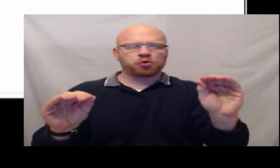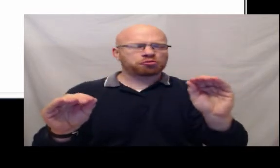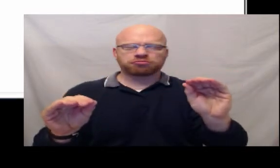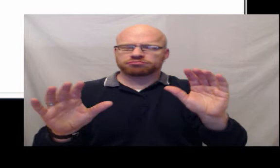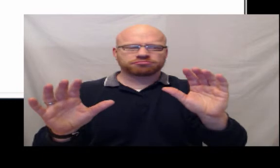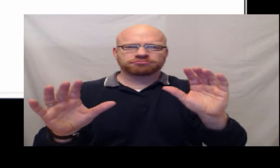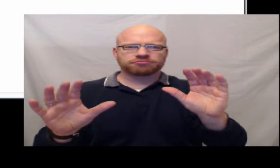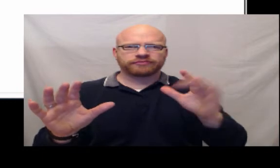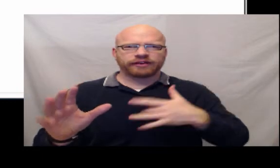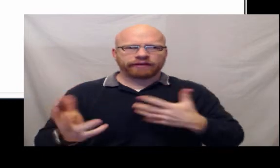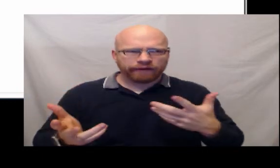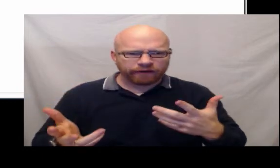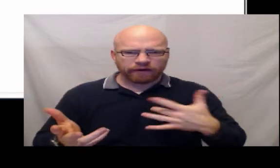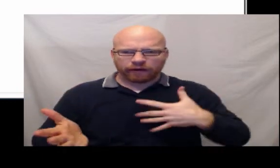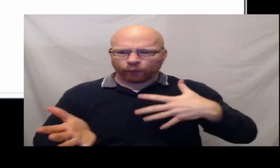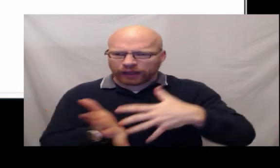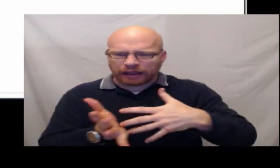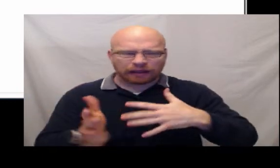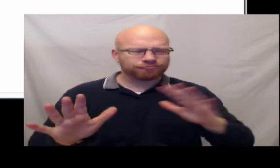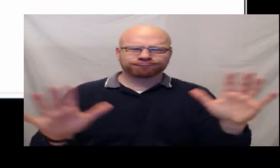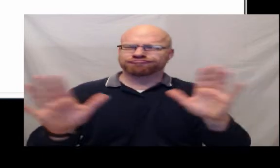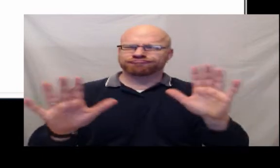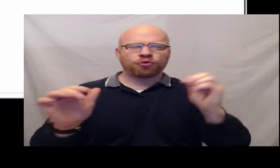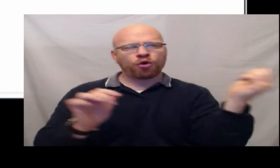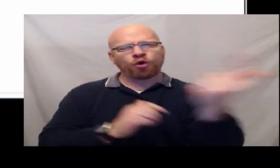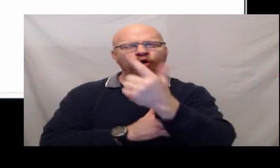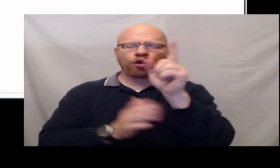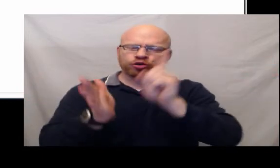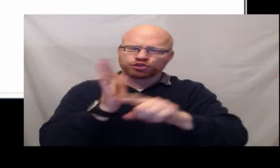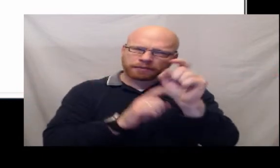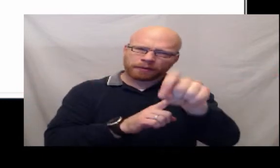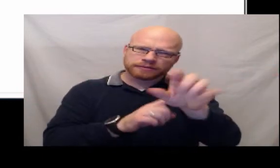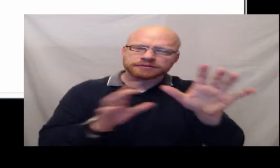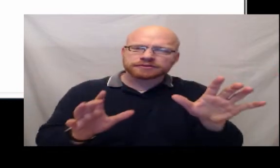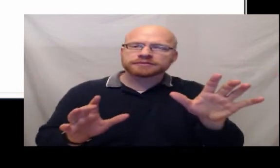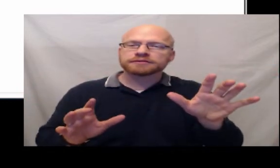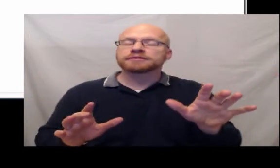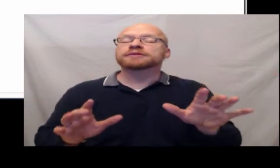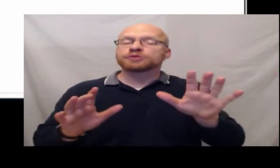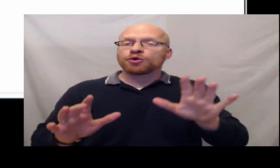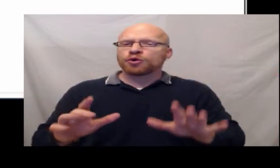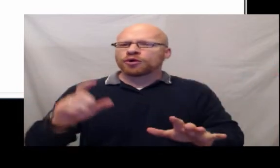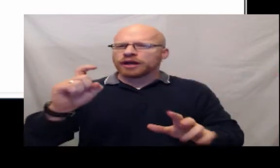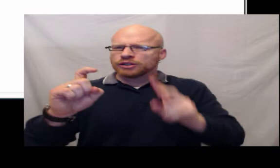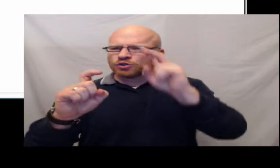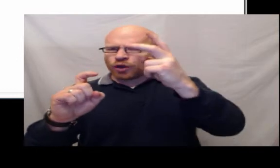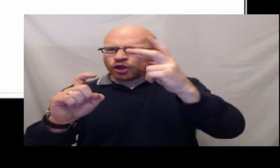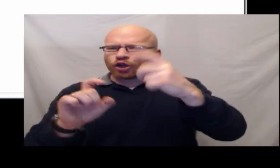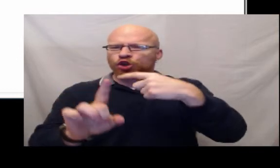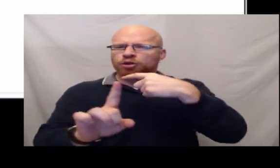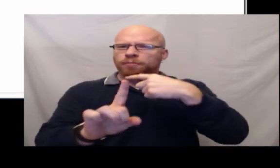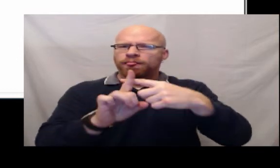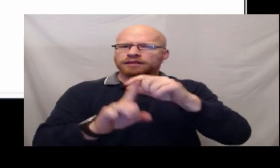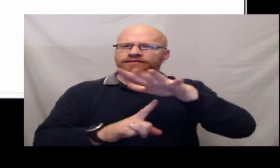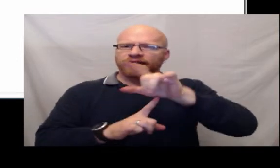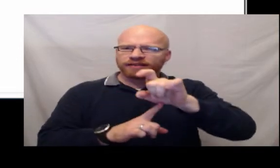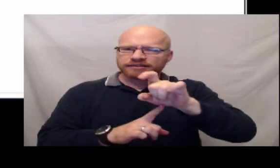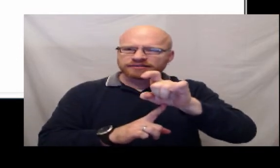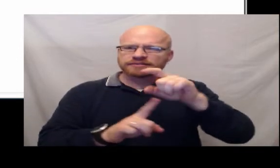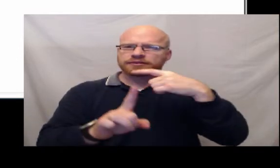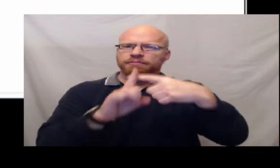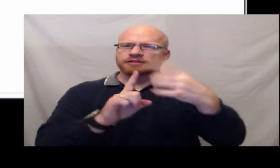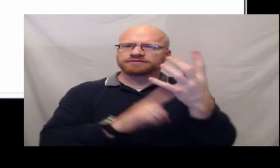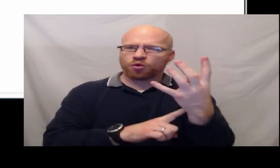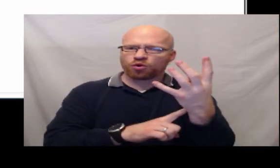anybody. You always go back and check your work. You don't feel like, oh, I make mistakes. I don't know how to do this. I'm too bad at math. It doesn't work that